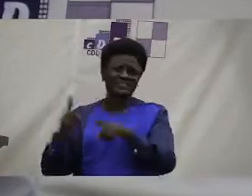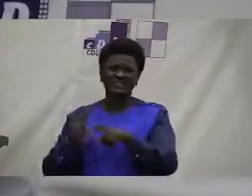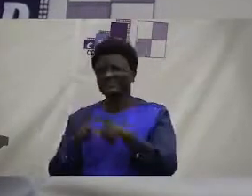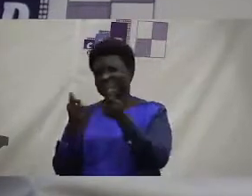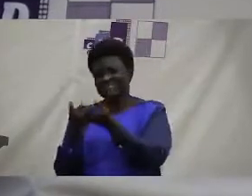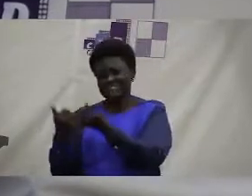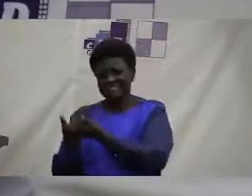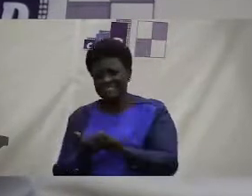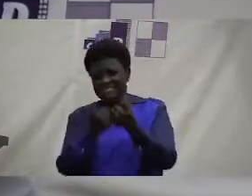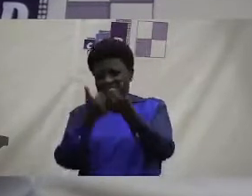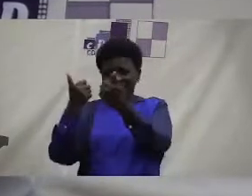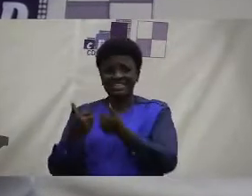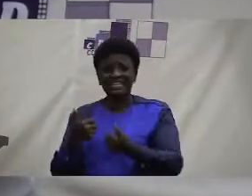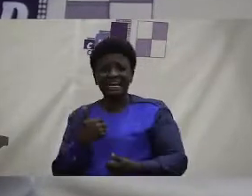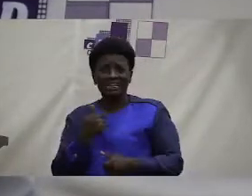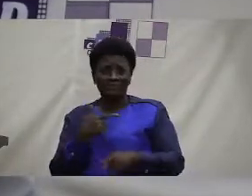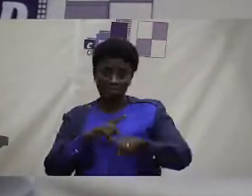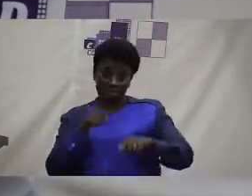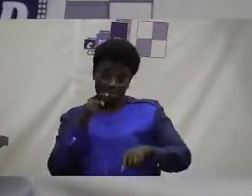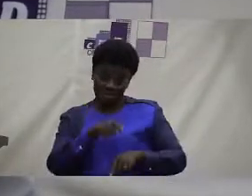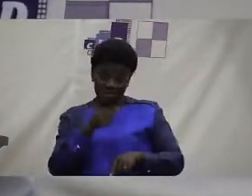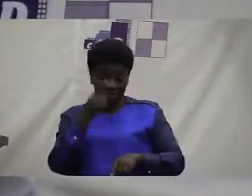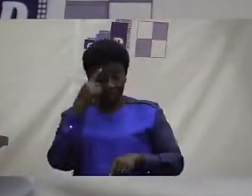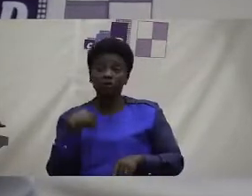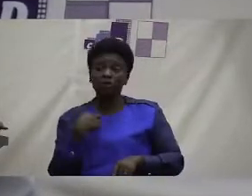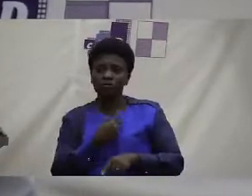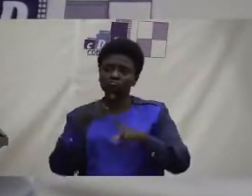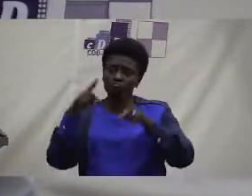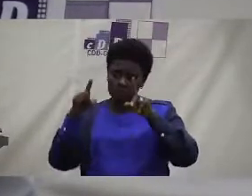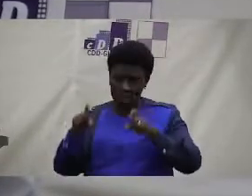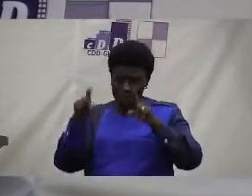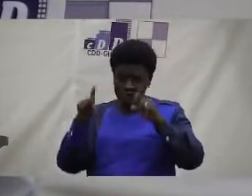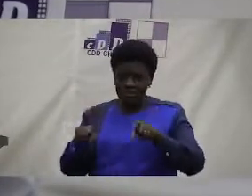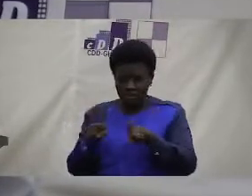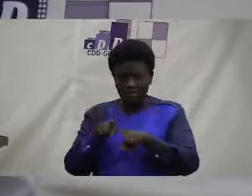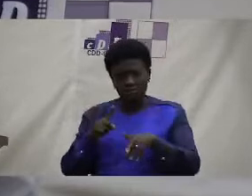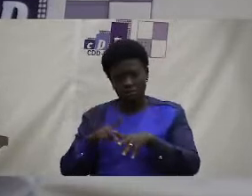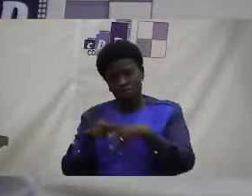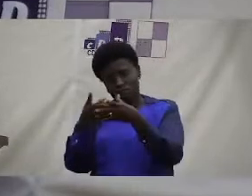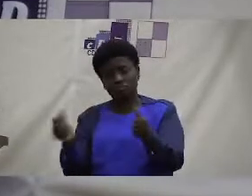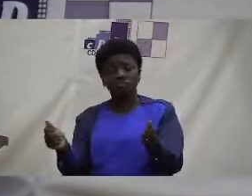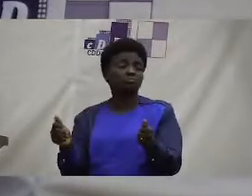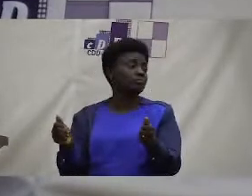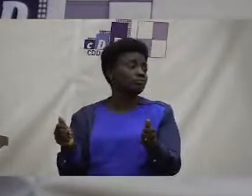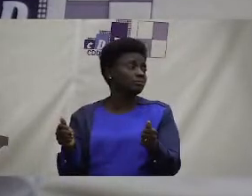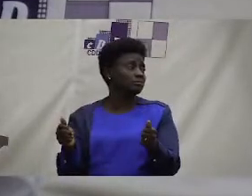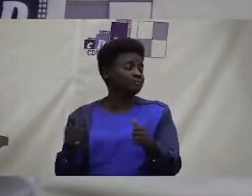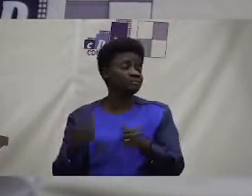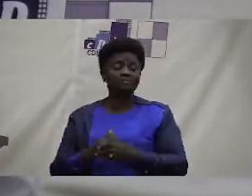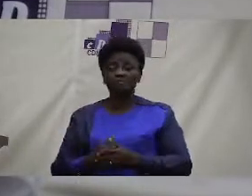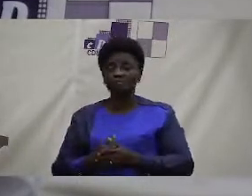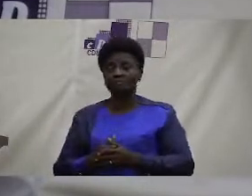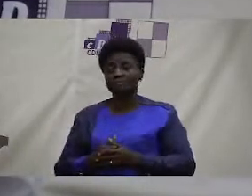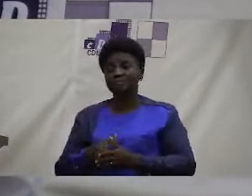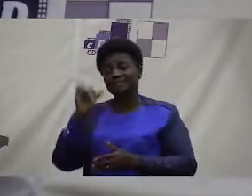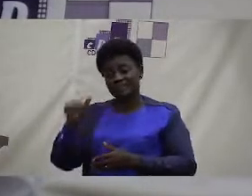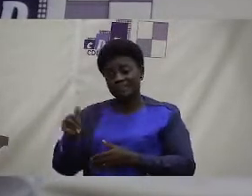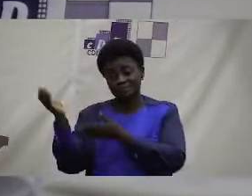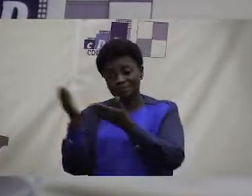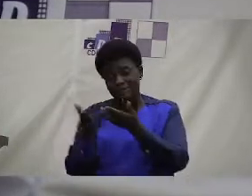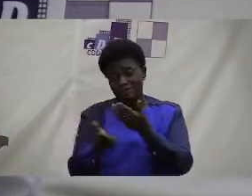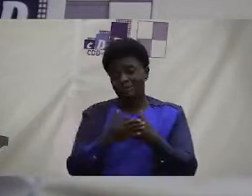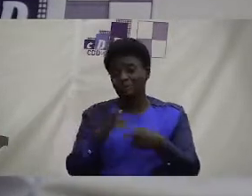think that these challenges are for us to examine and to address. And I think one critical point the National